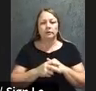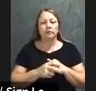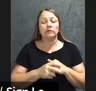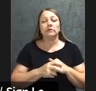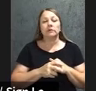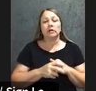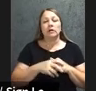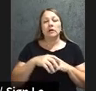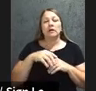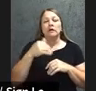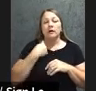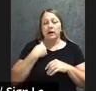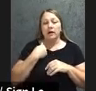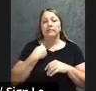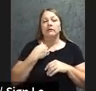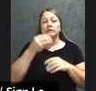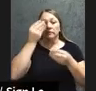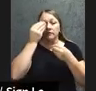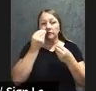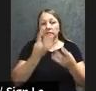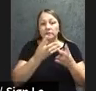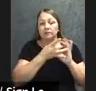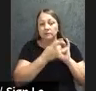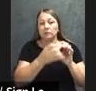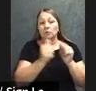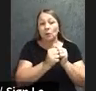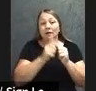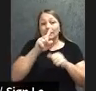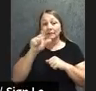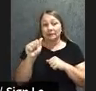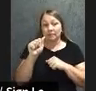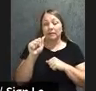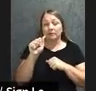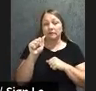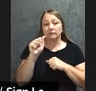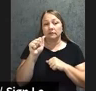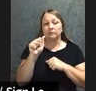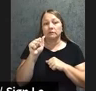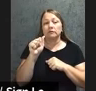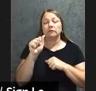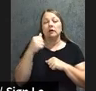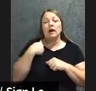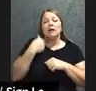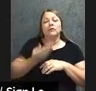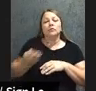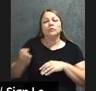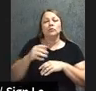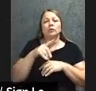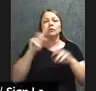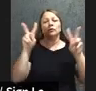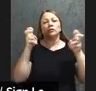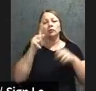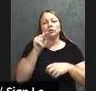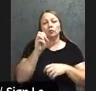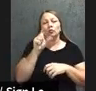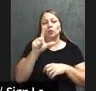information geared specifically towards people with disabilities. So we want to highlight that here. First of all, there's a toolkit for people with disabilities,